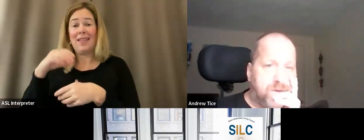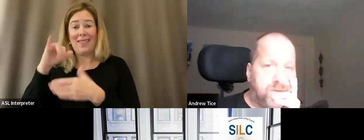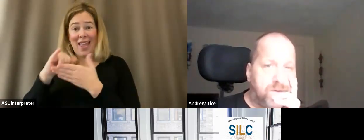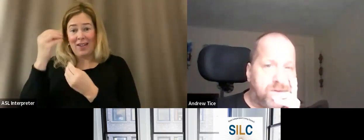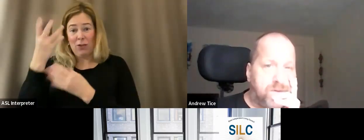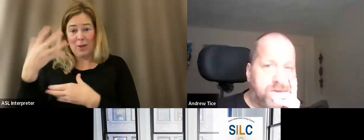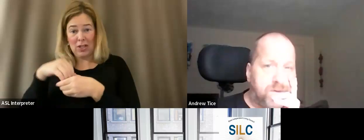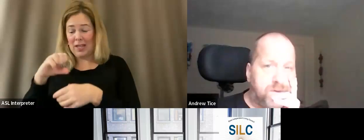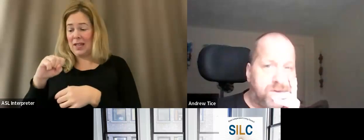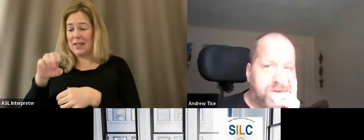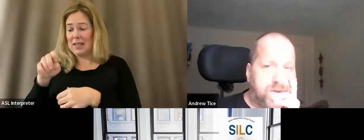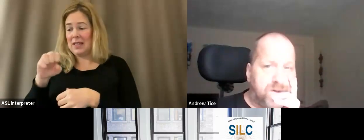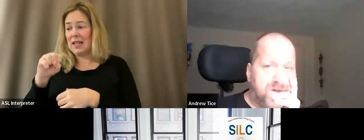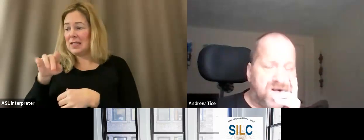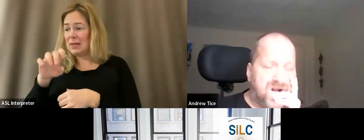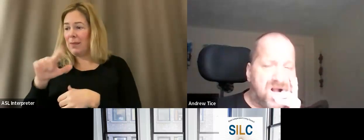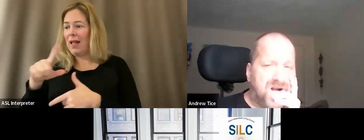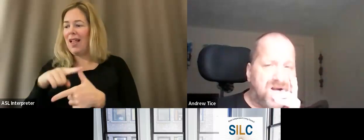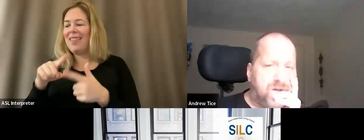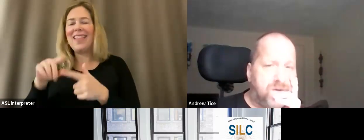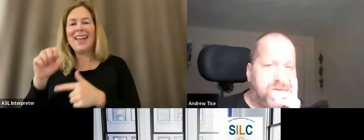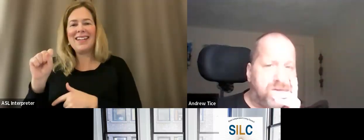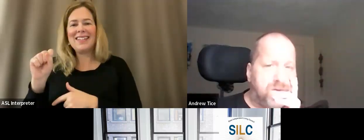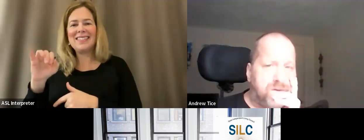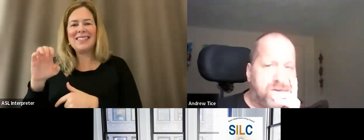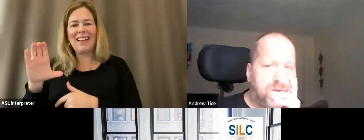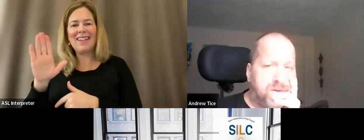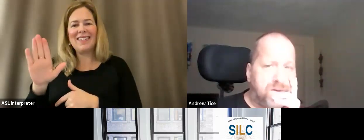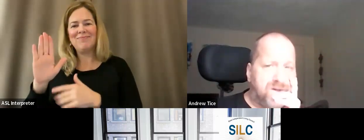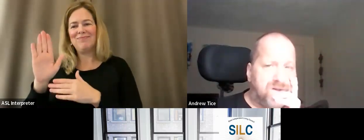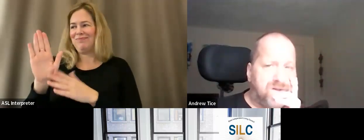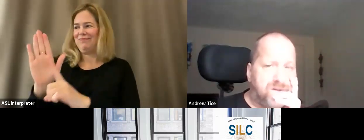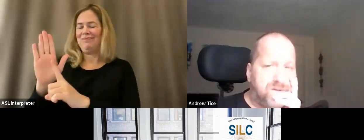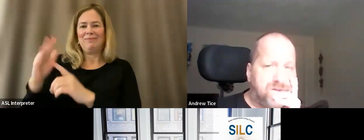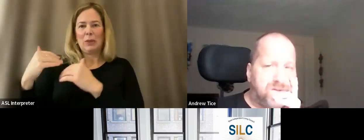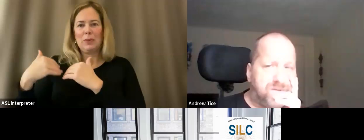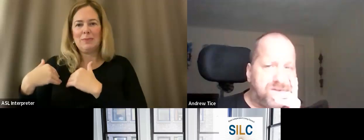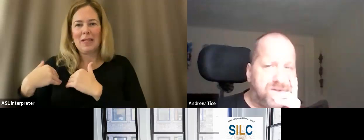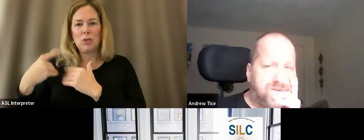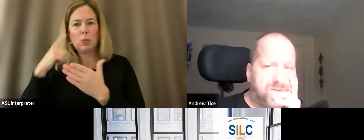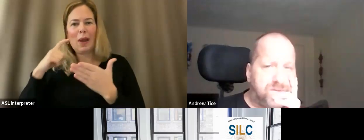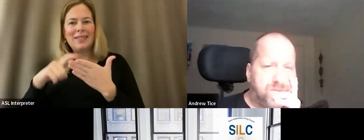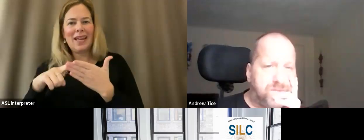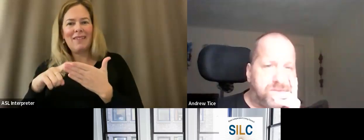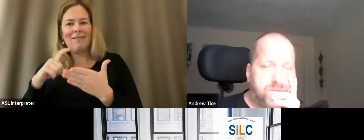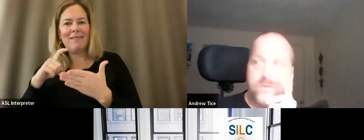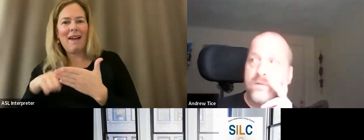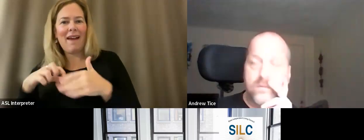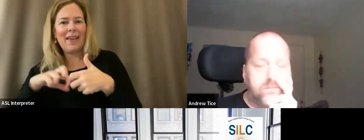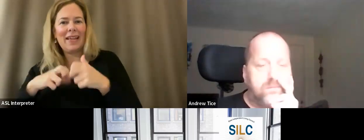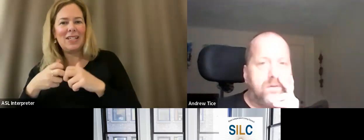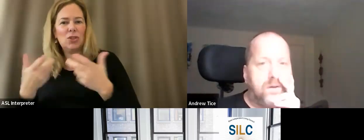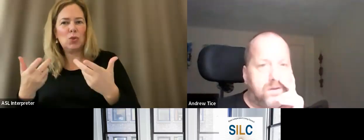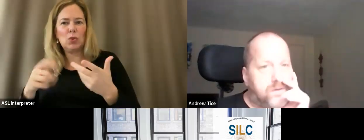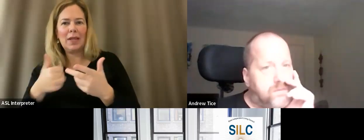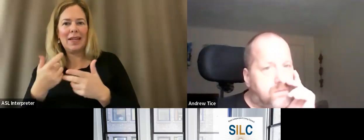Silk's responsibility to be identifying any issues that would indicate the need to adjust the plan